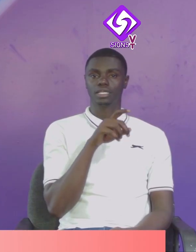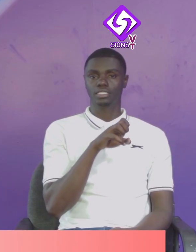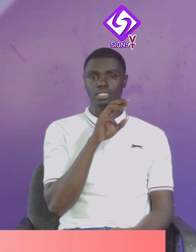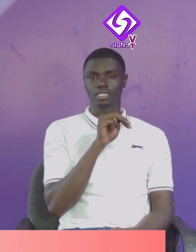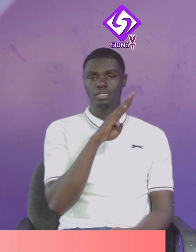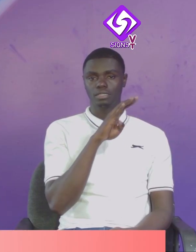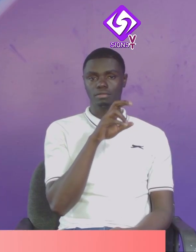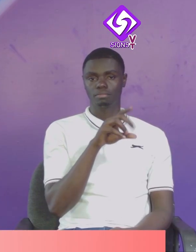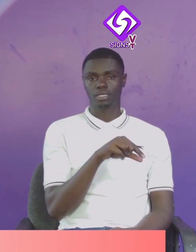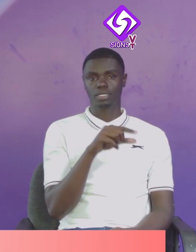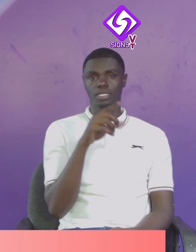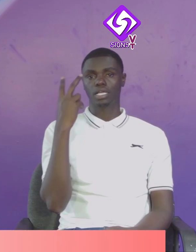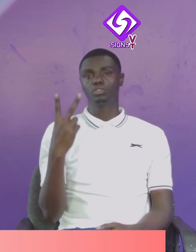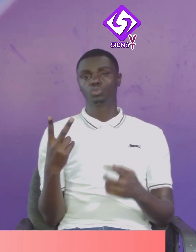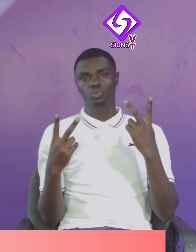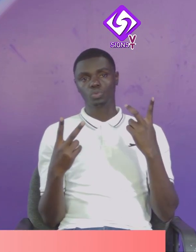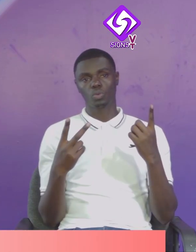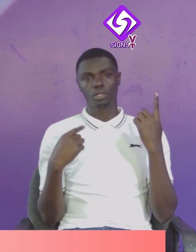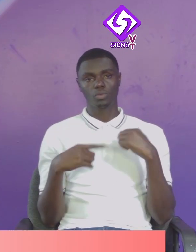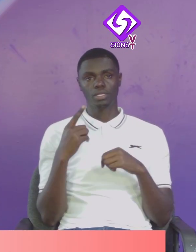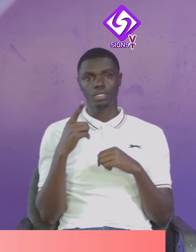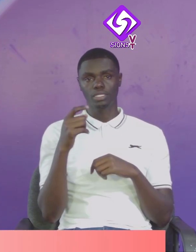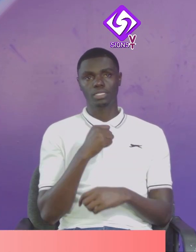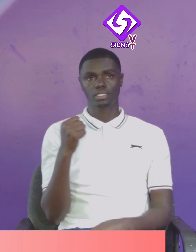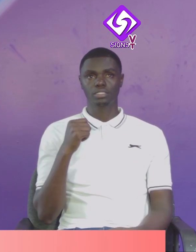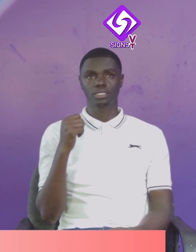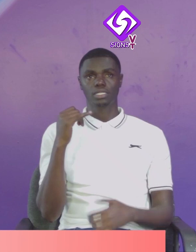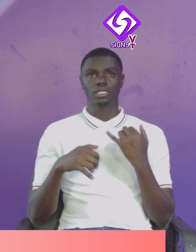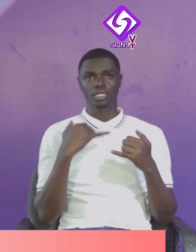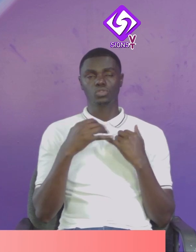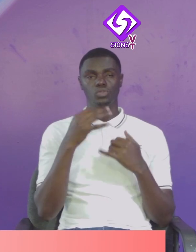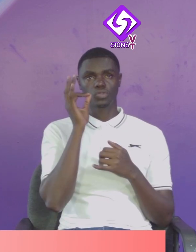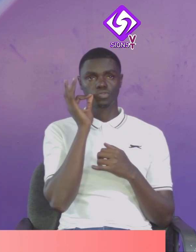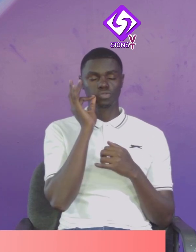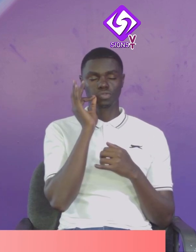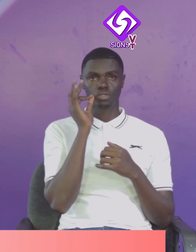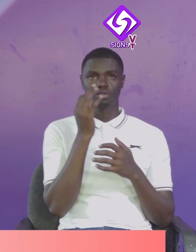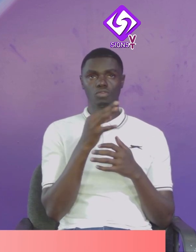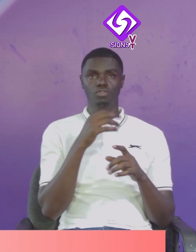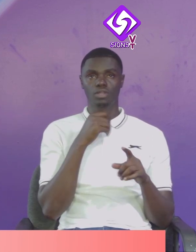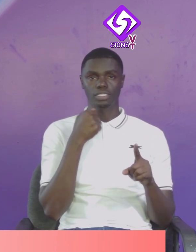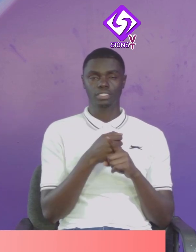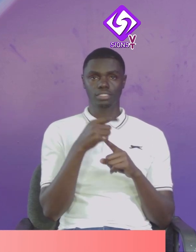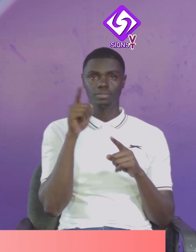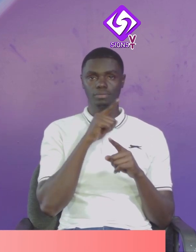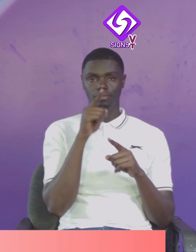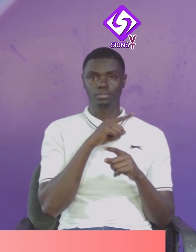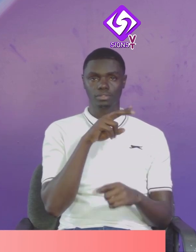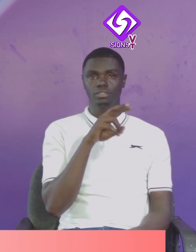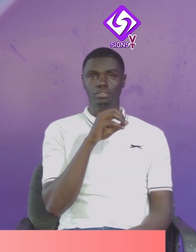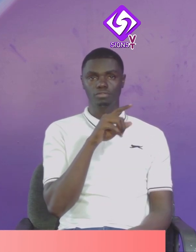a 2-0 win. This is one side that they are enjoying the fruits of attacking threat, Voltamed.